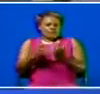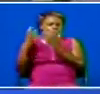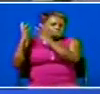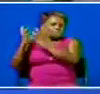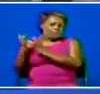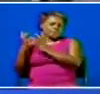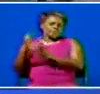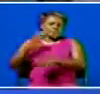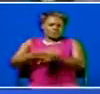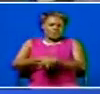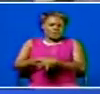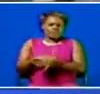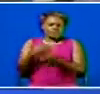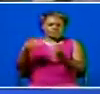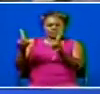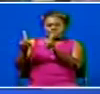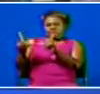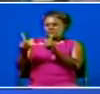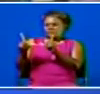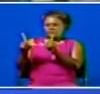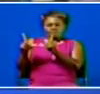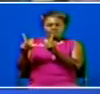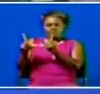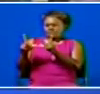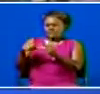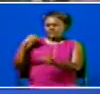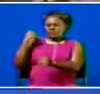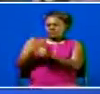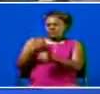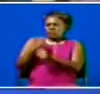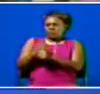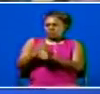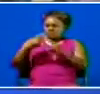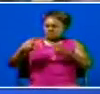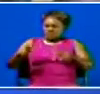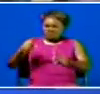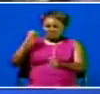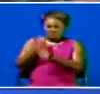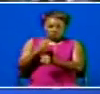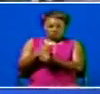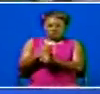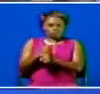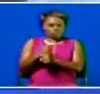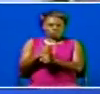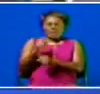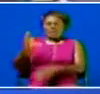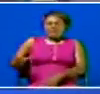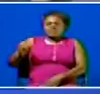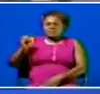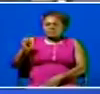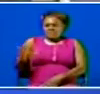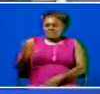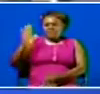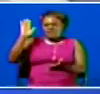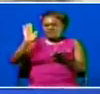having to source for some of these certificates, it appears the job of finding a job may be more expensive than